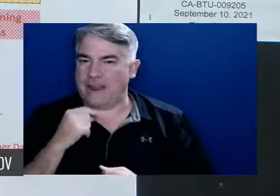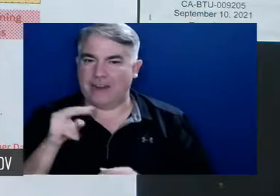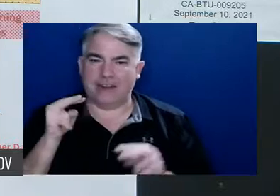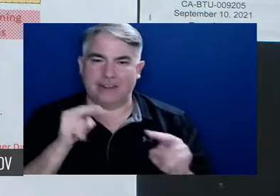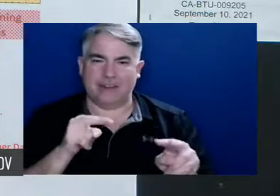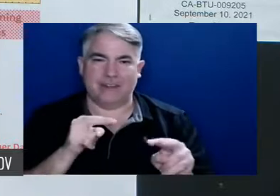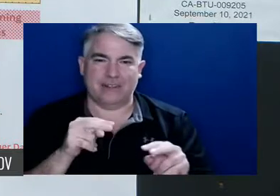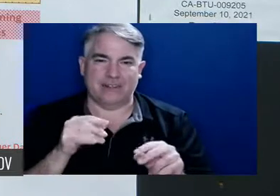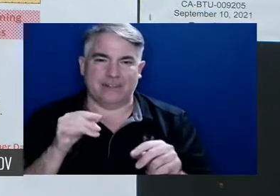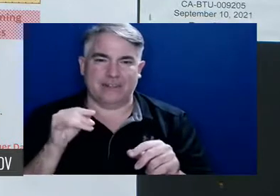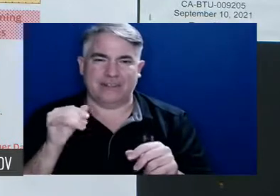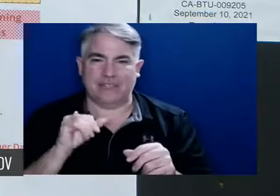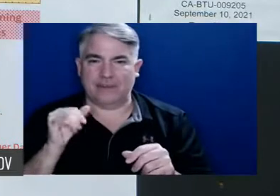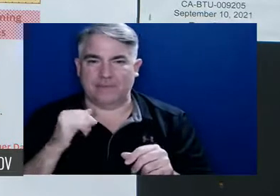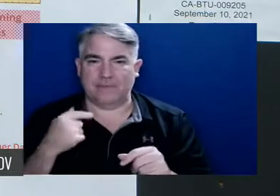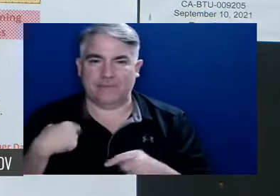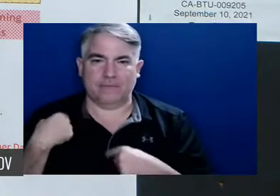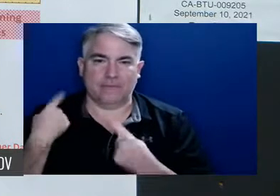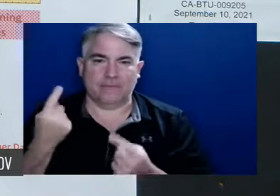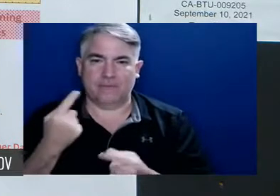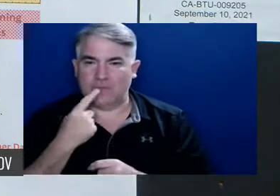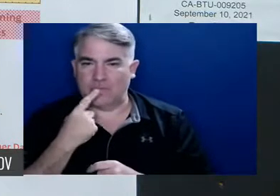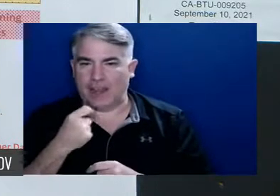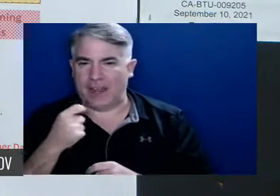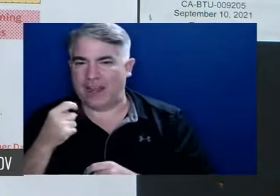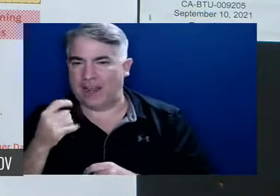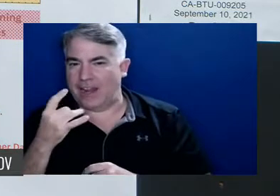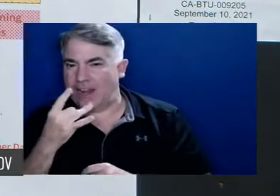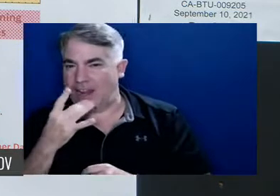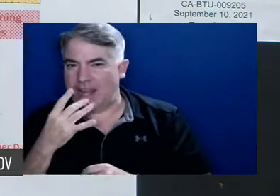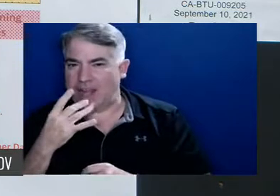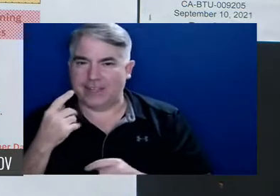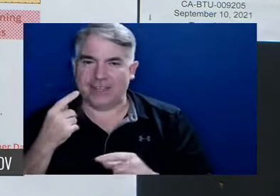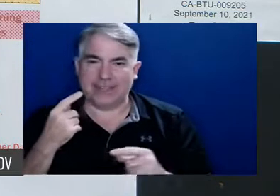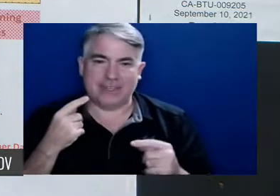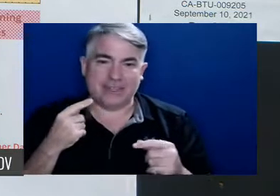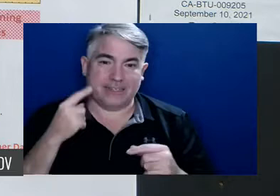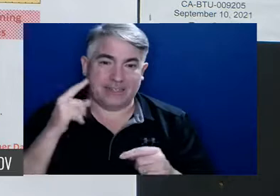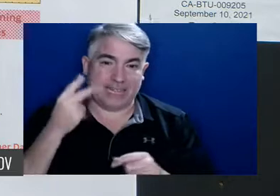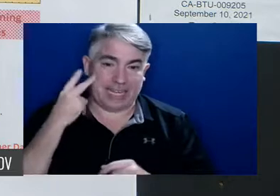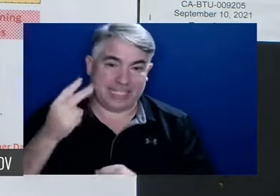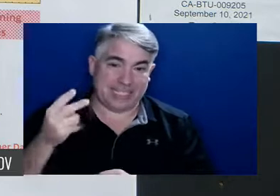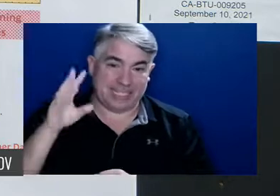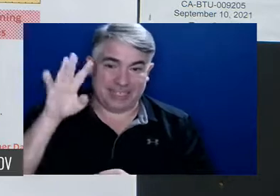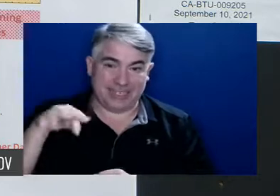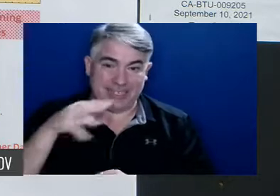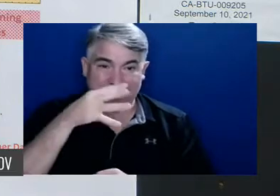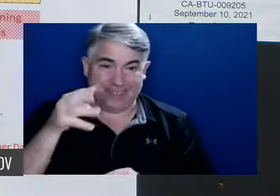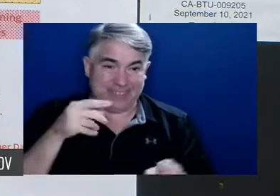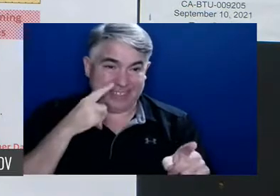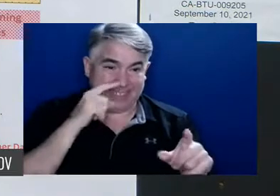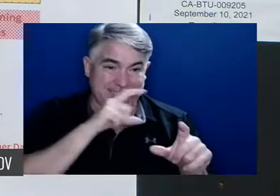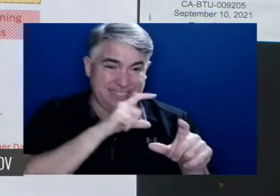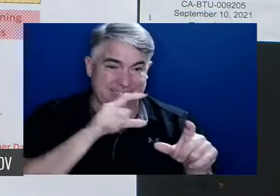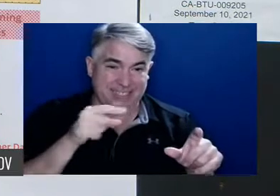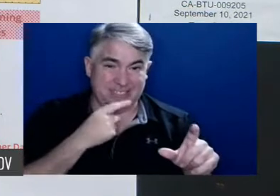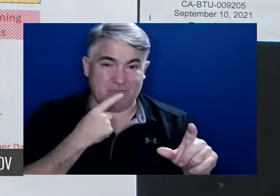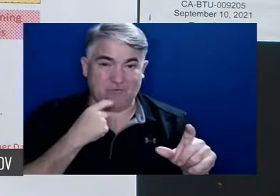be a problem. And so you can see there's a good section there where the winds, which is just below